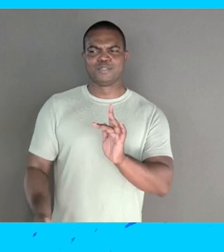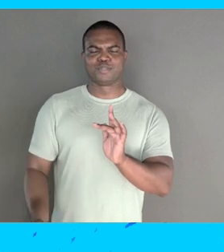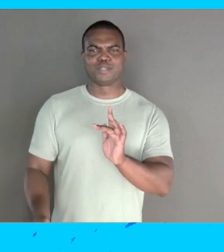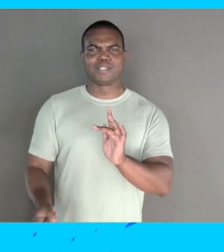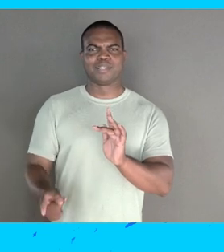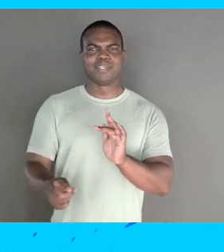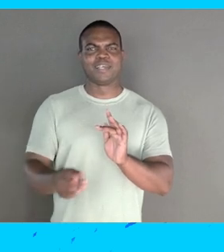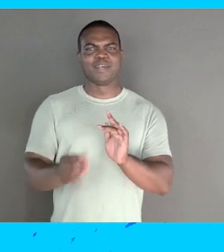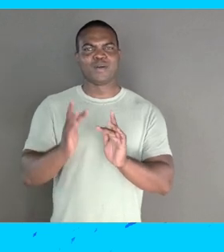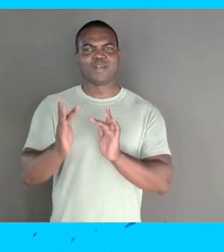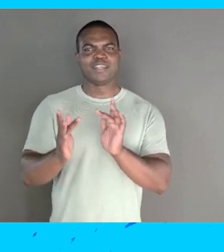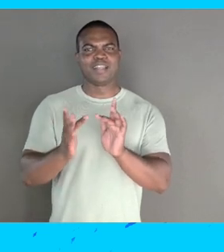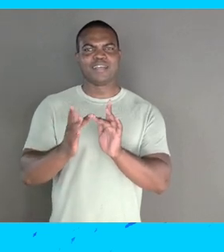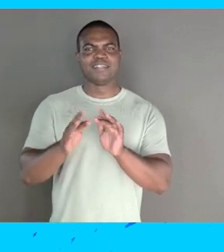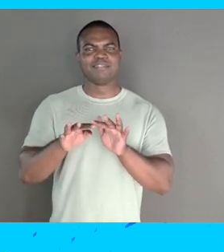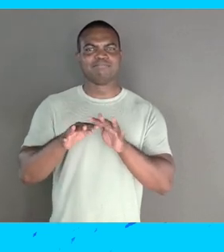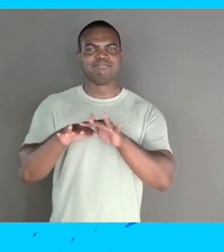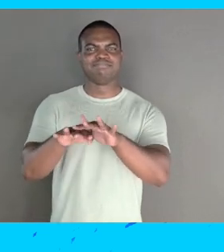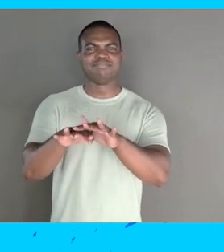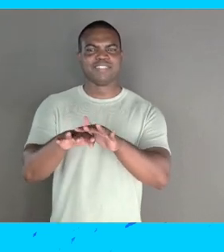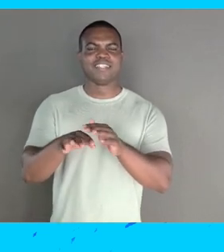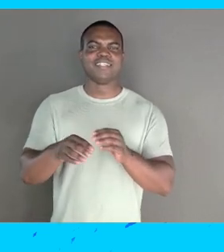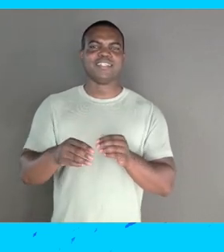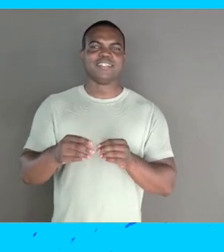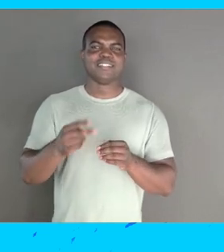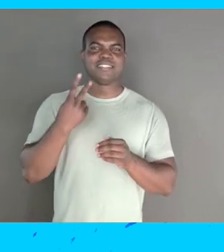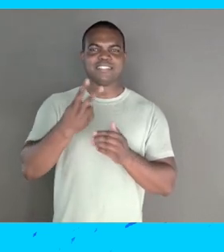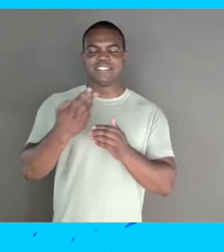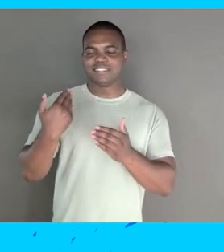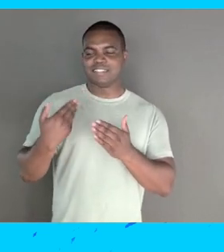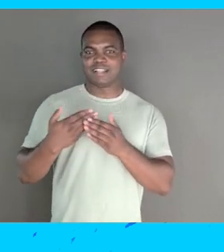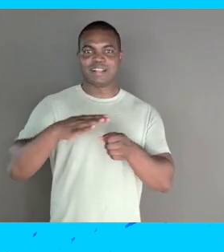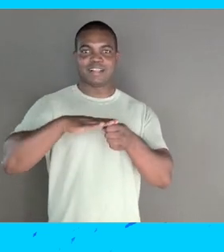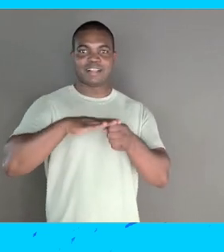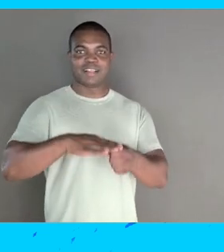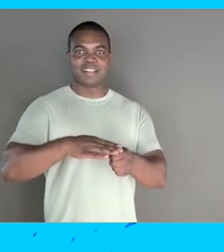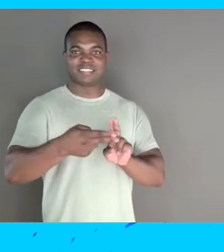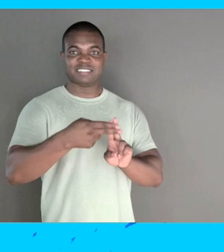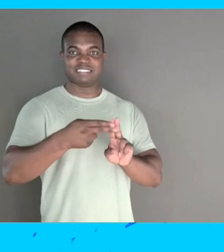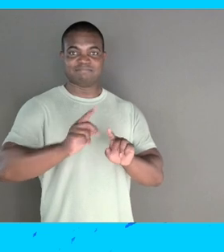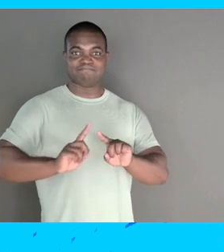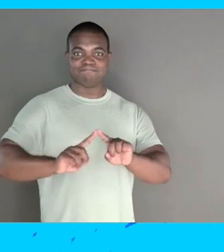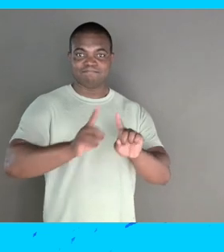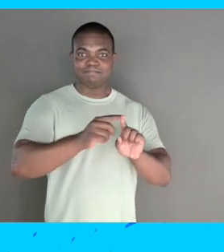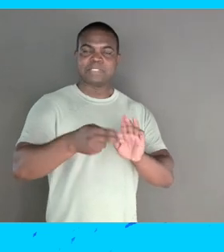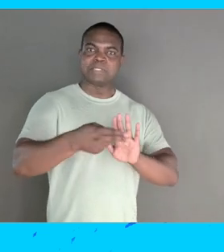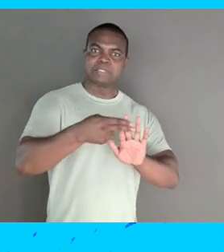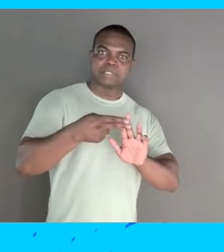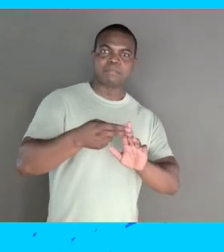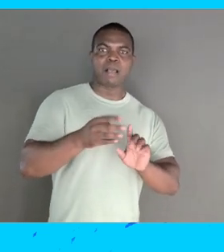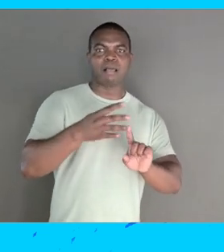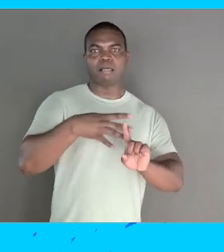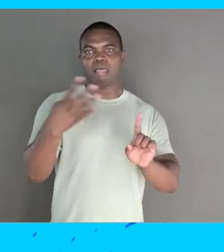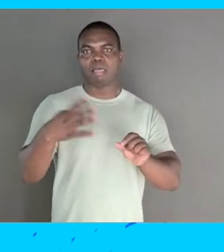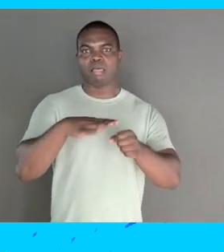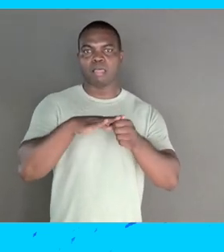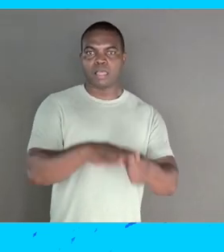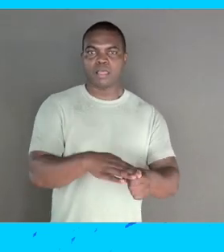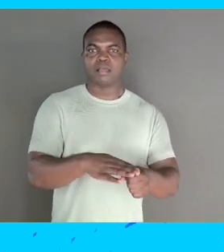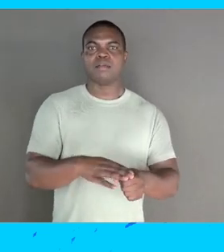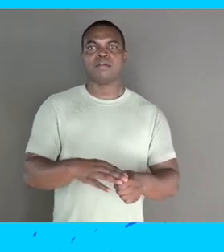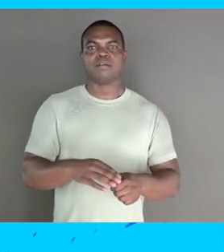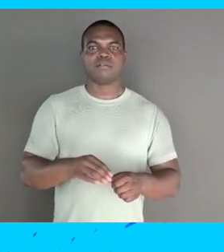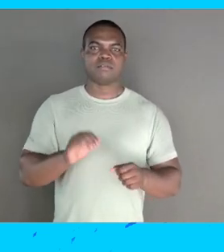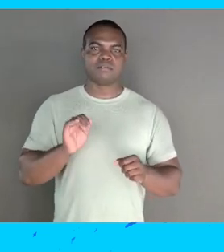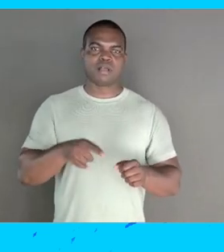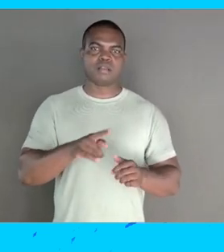around LGBTQIA individuals. And it can also be used very effectively to raise awareness